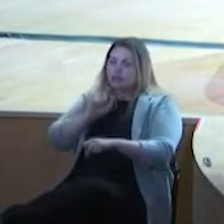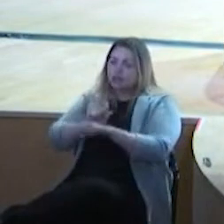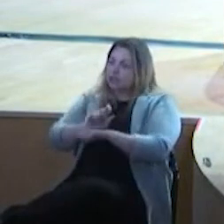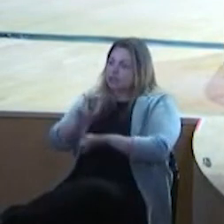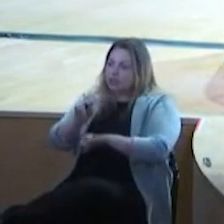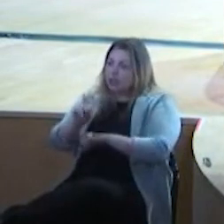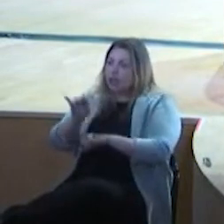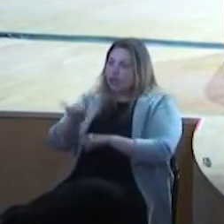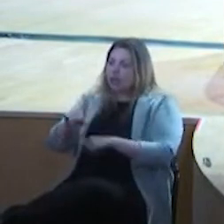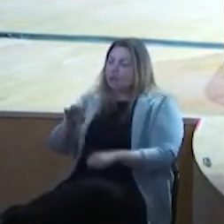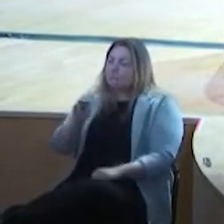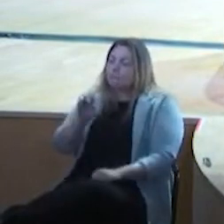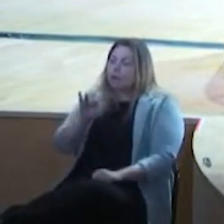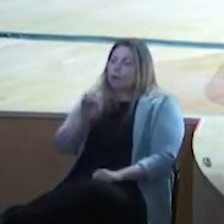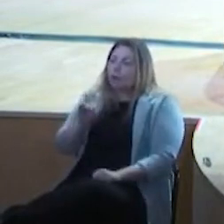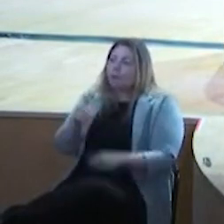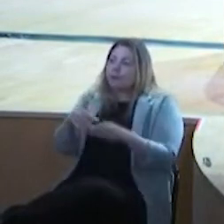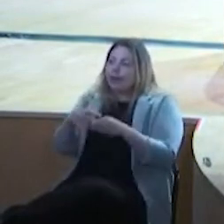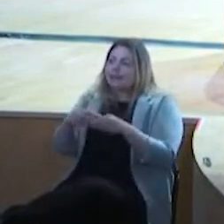microplastics.